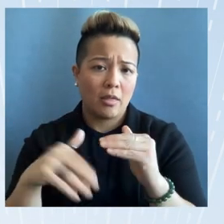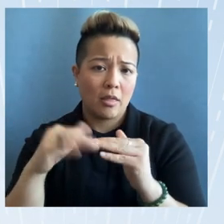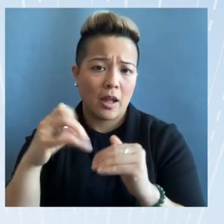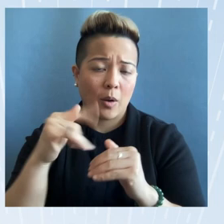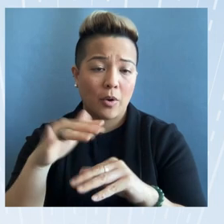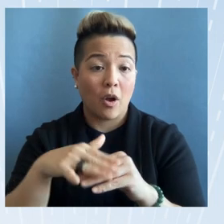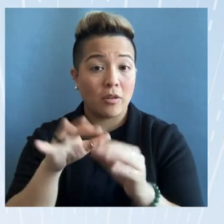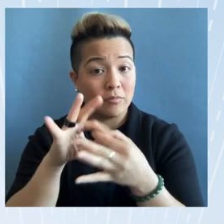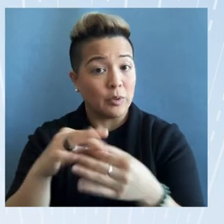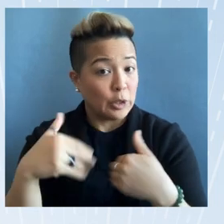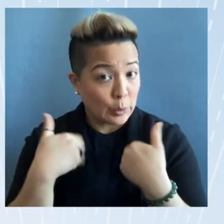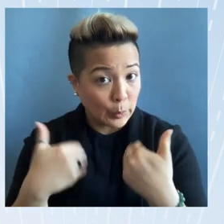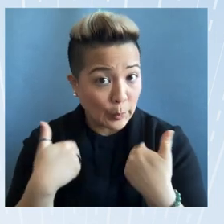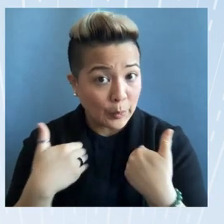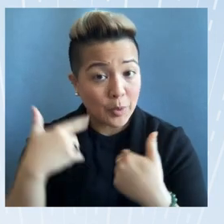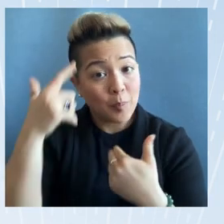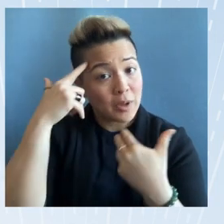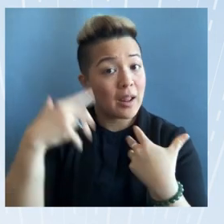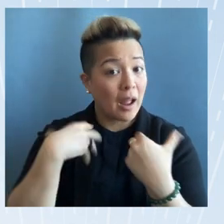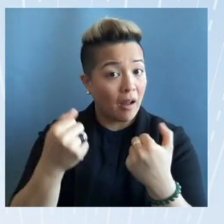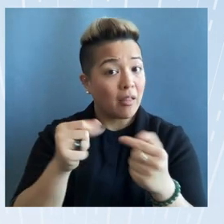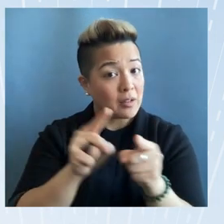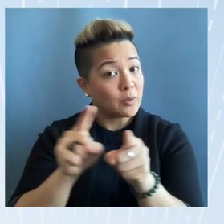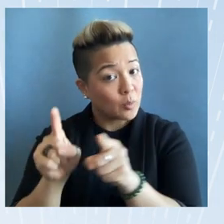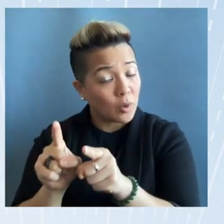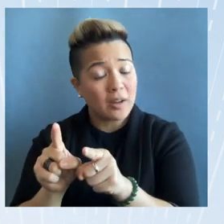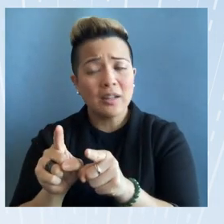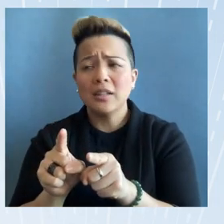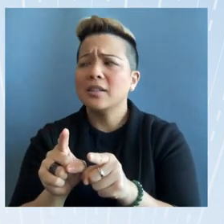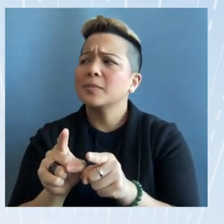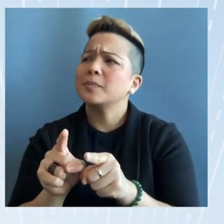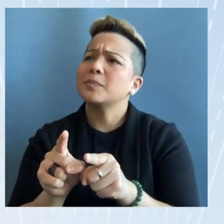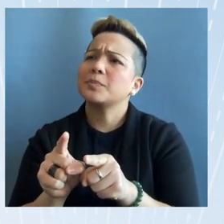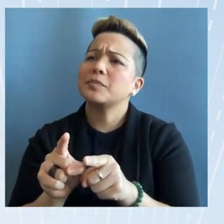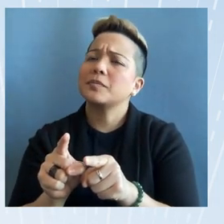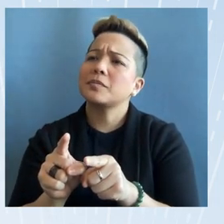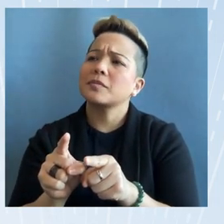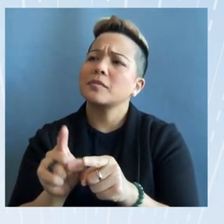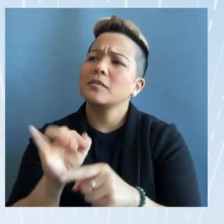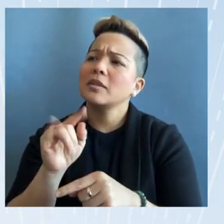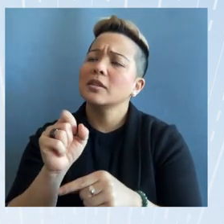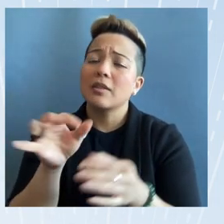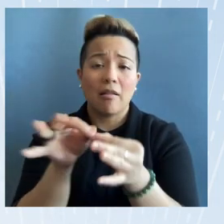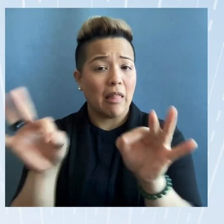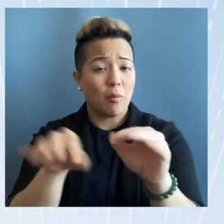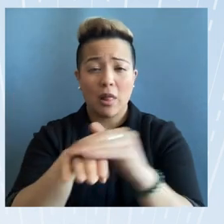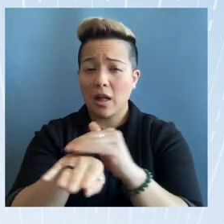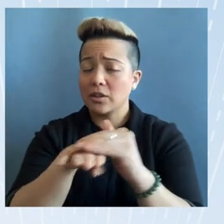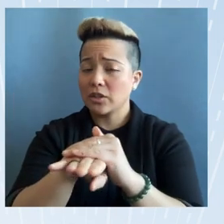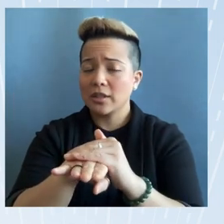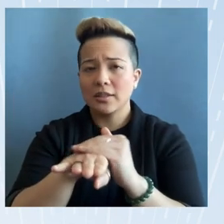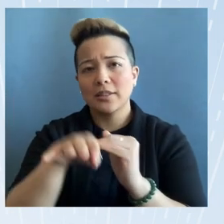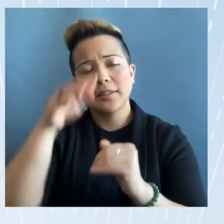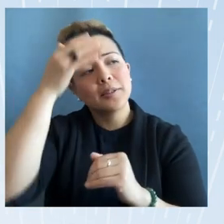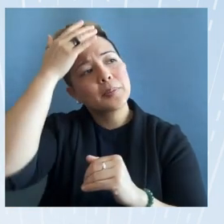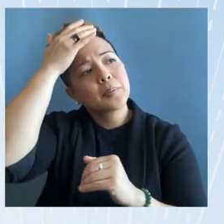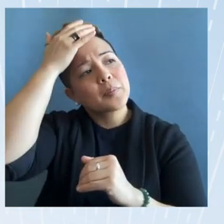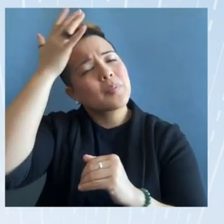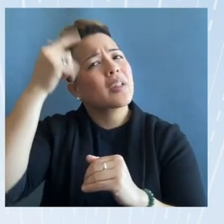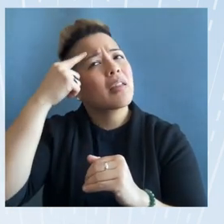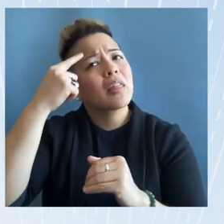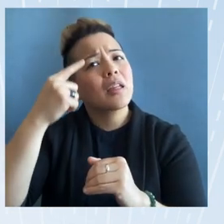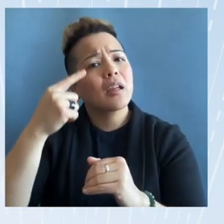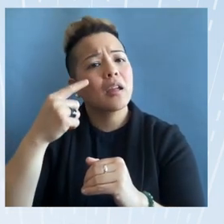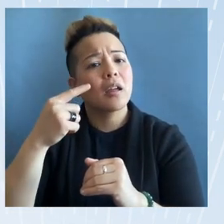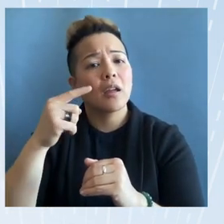youth mental health as well. It's the language access is, you know, I think, Aijen, I